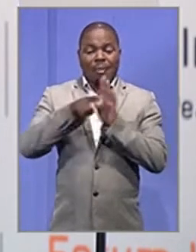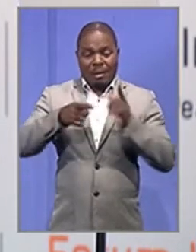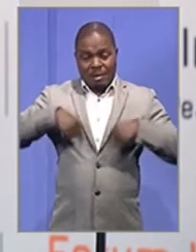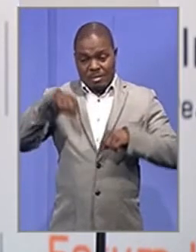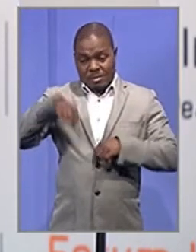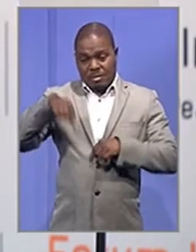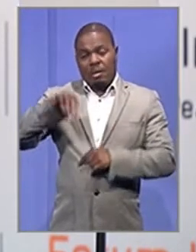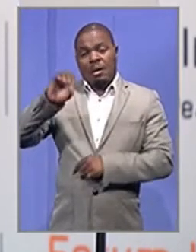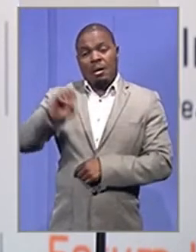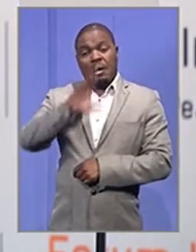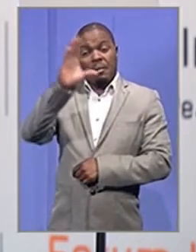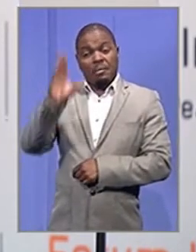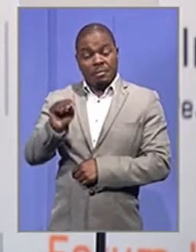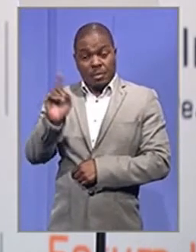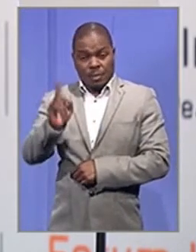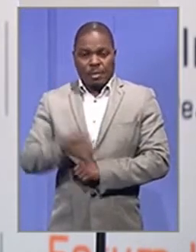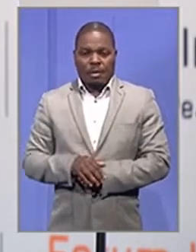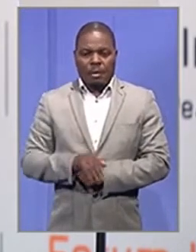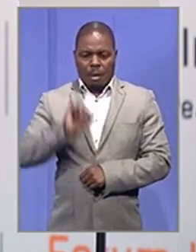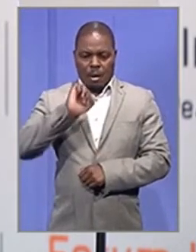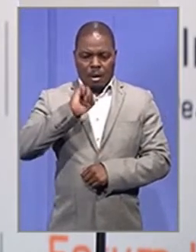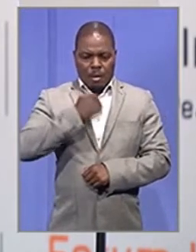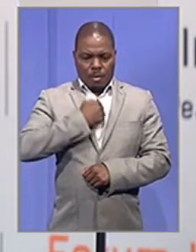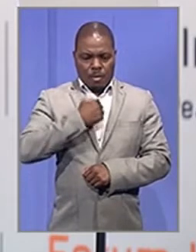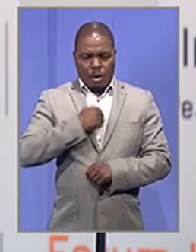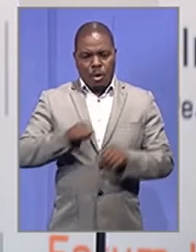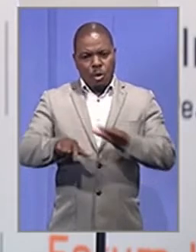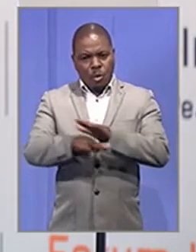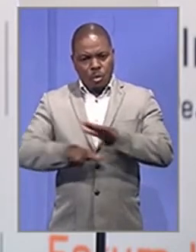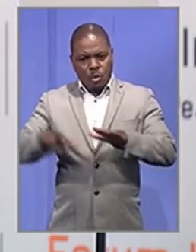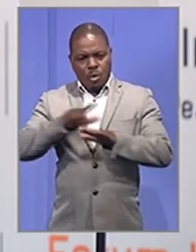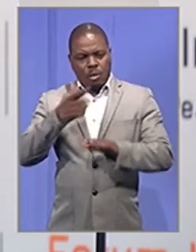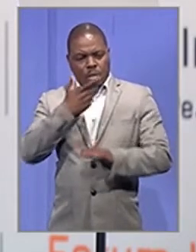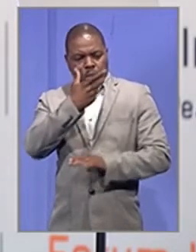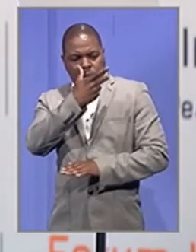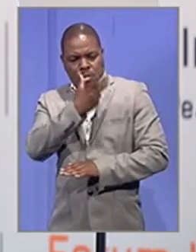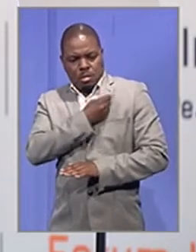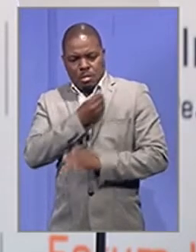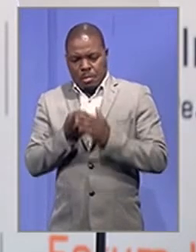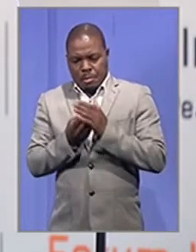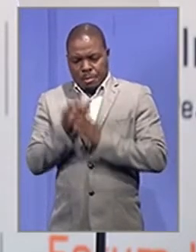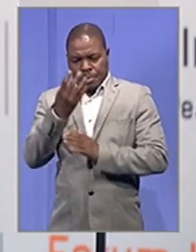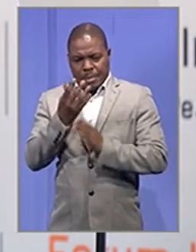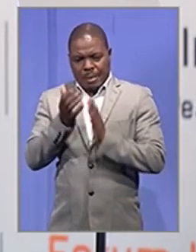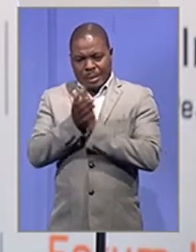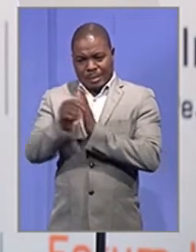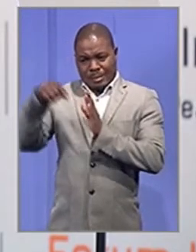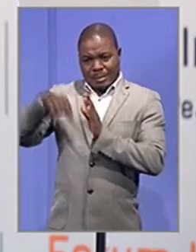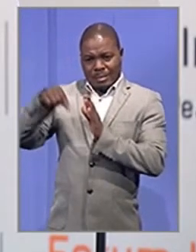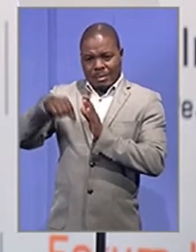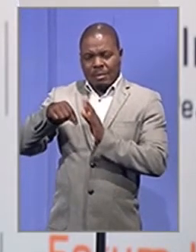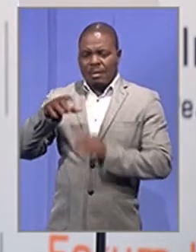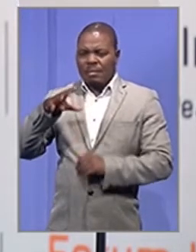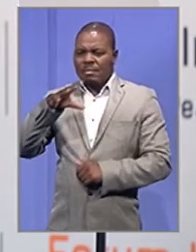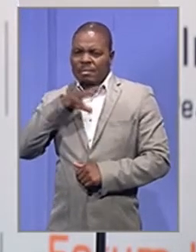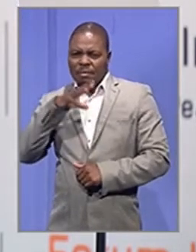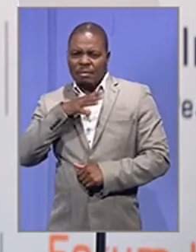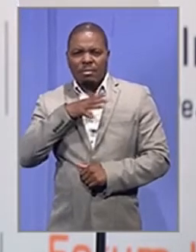that our local vaccine manufacturing capability covers only 1%